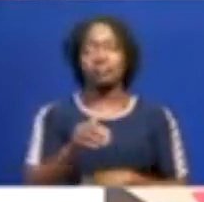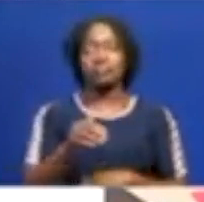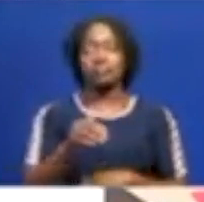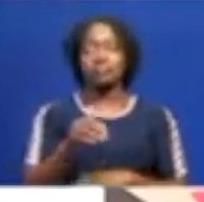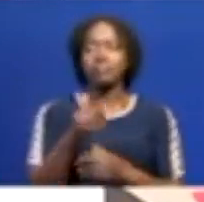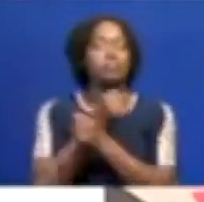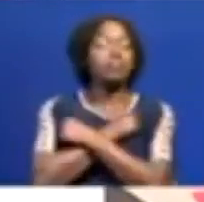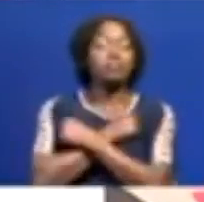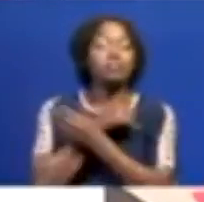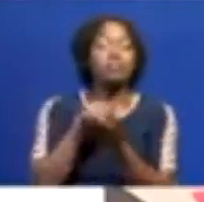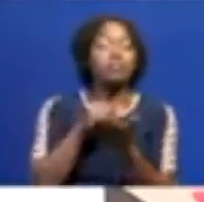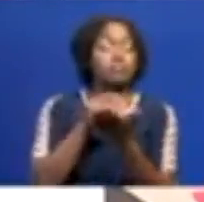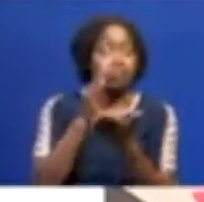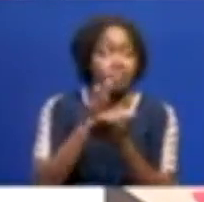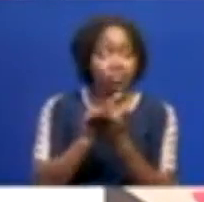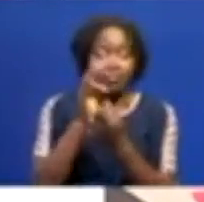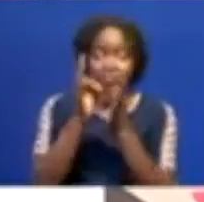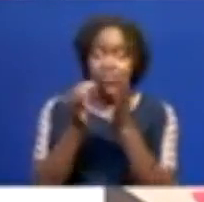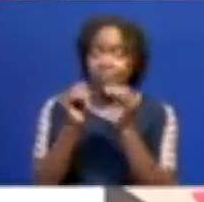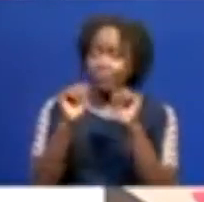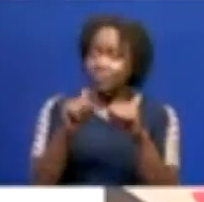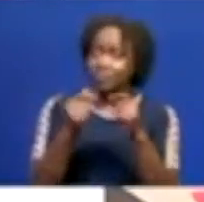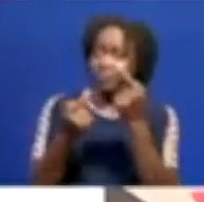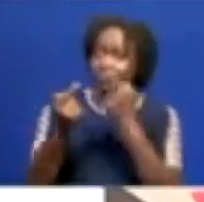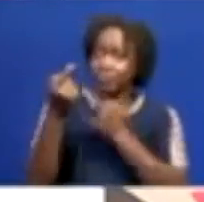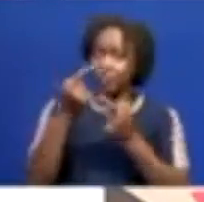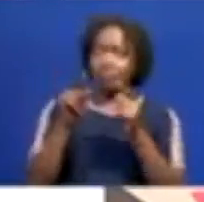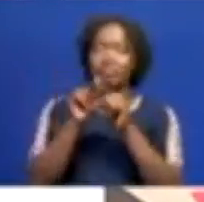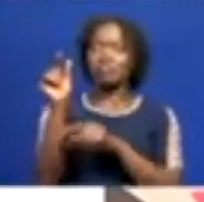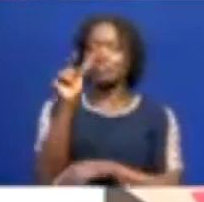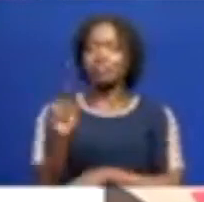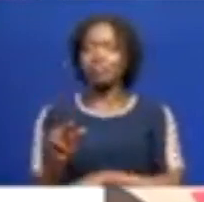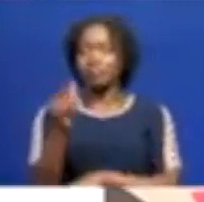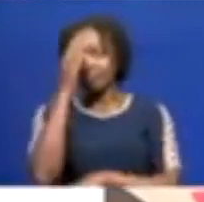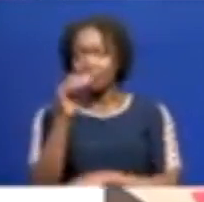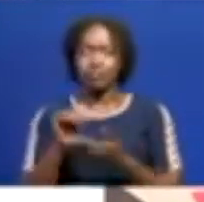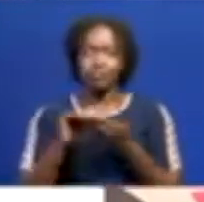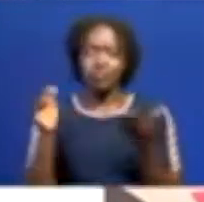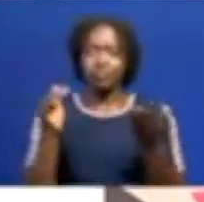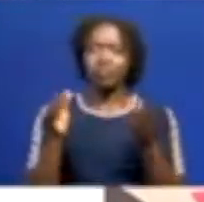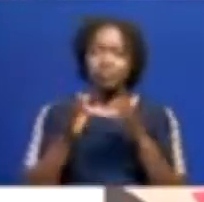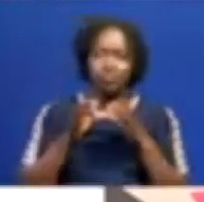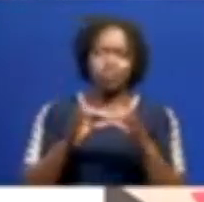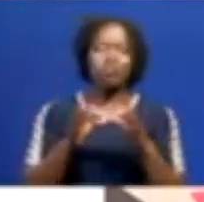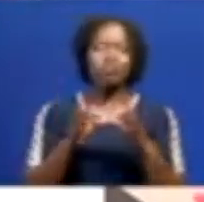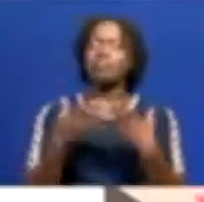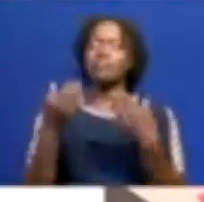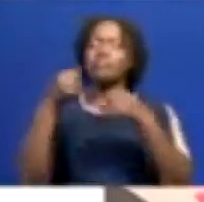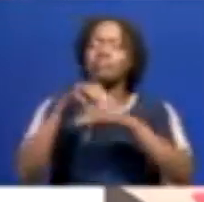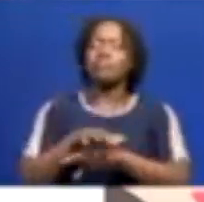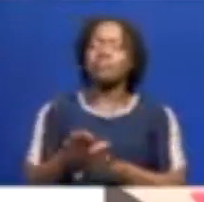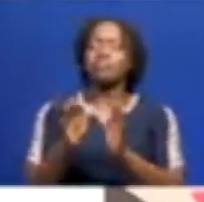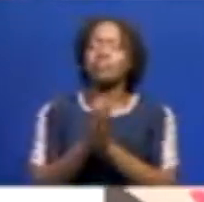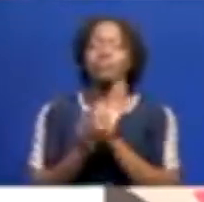it if they can come together as a region, because it has more force, it has more synergy, and